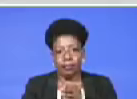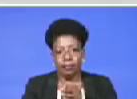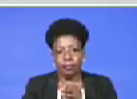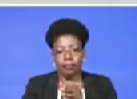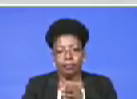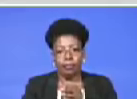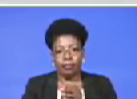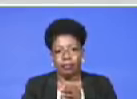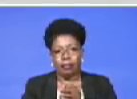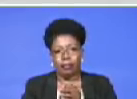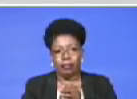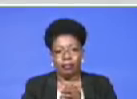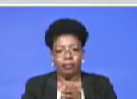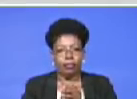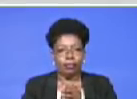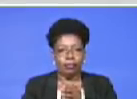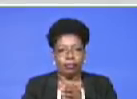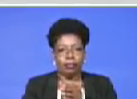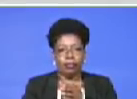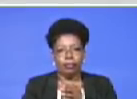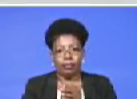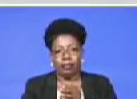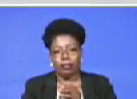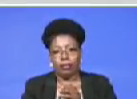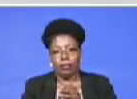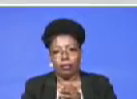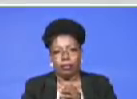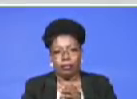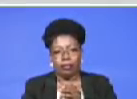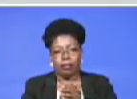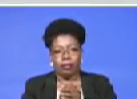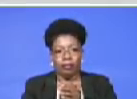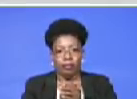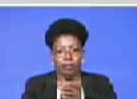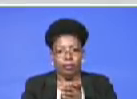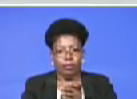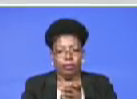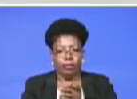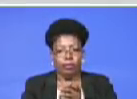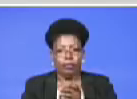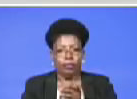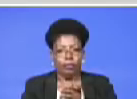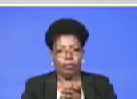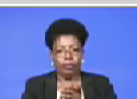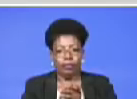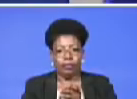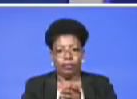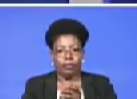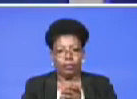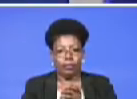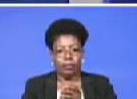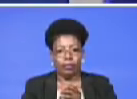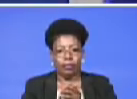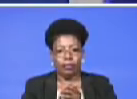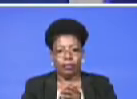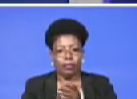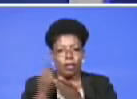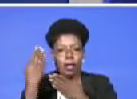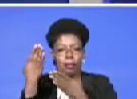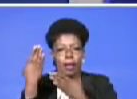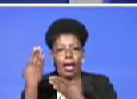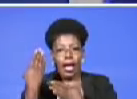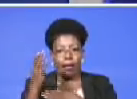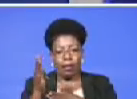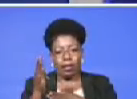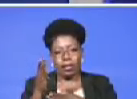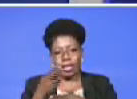Association. Thompson Trading, distributors of Gatorade. And by Generali Insurance. The Bahamas hitting the